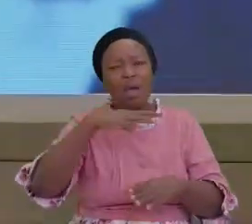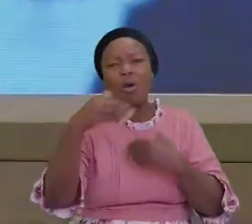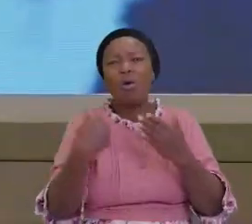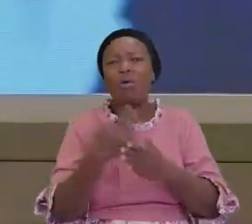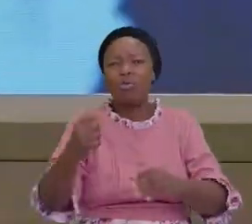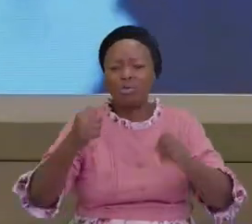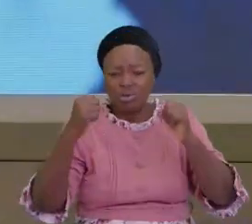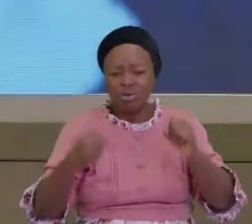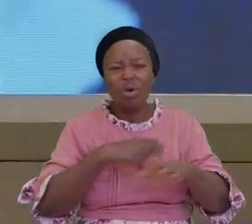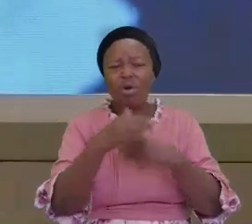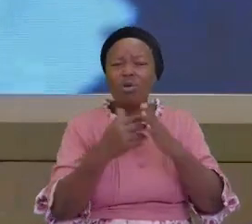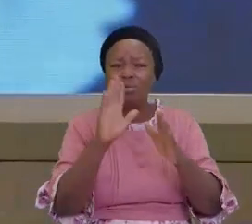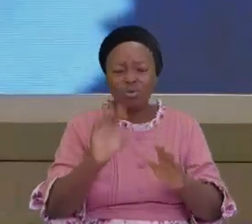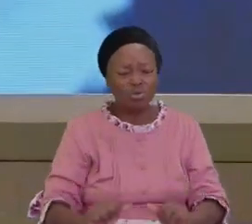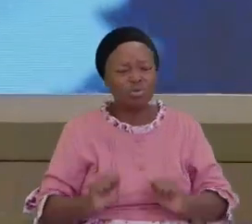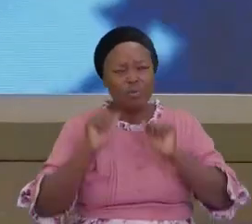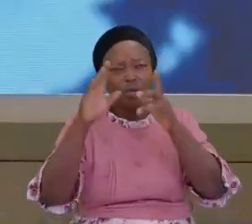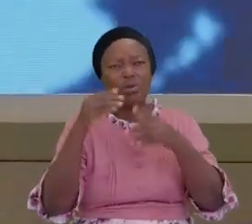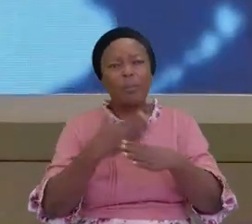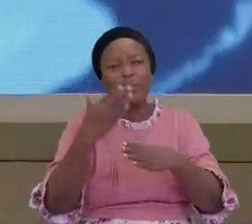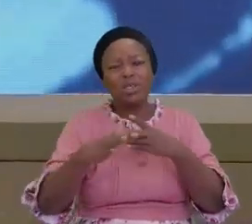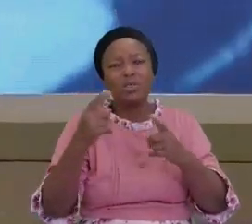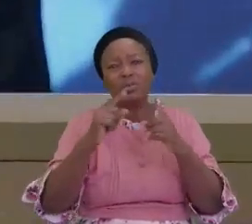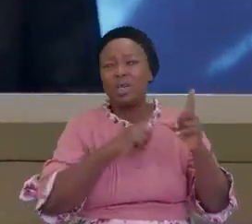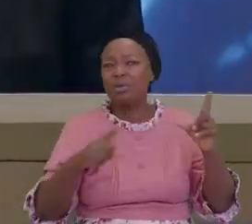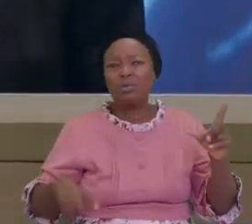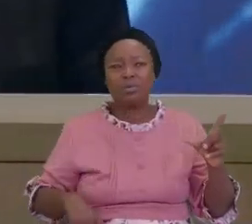your submission completely to him.